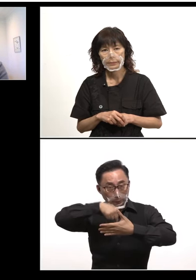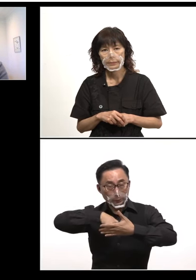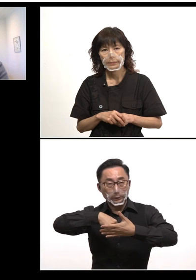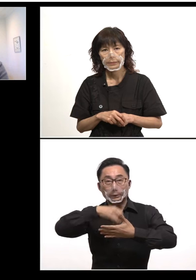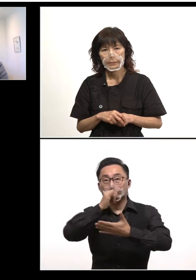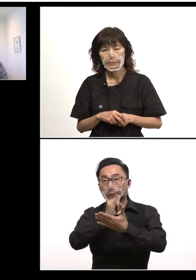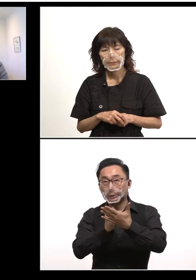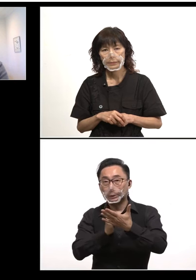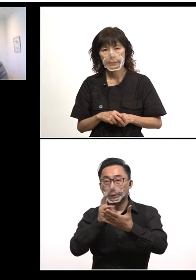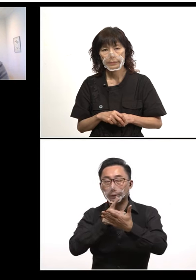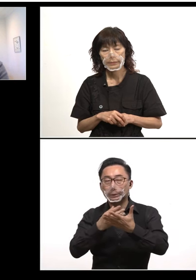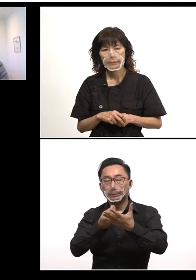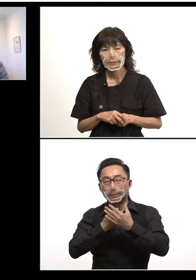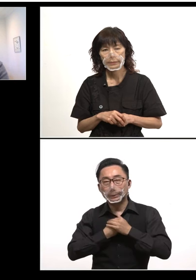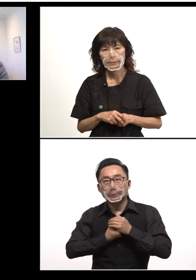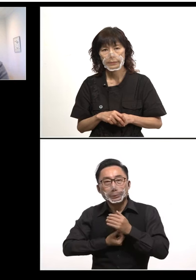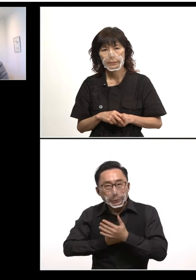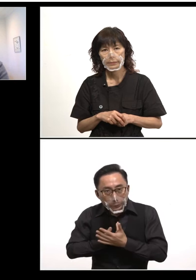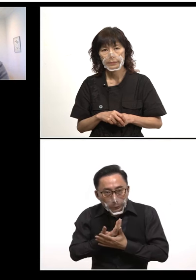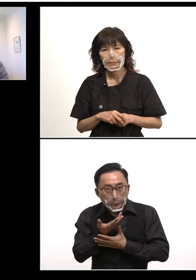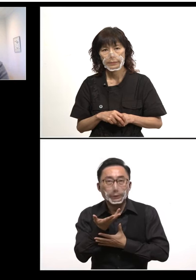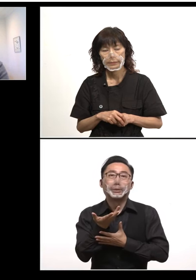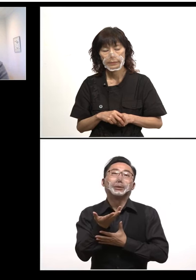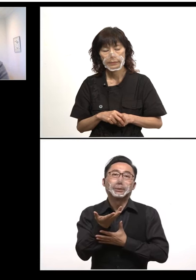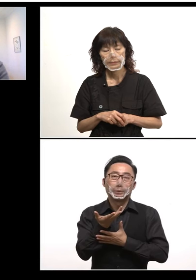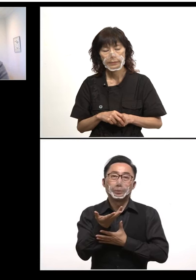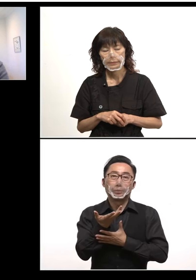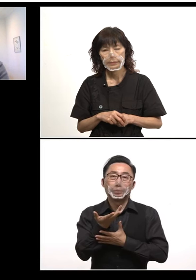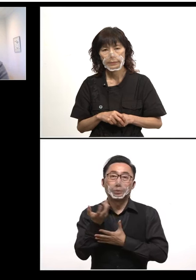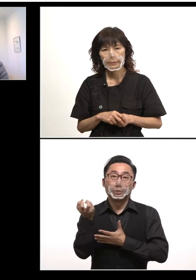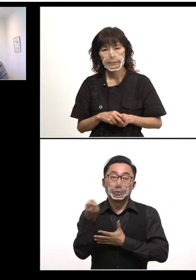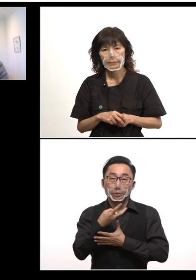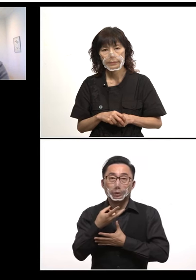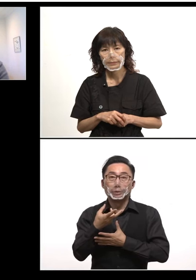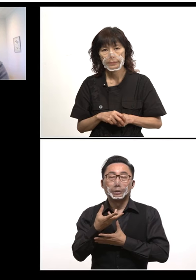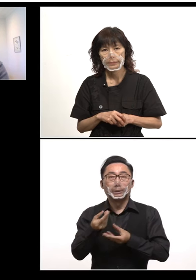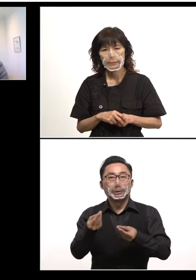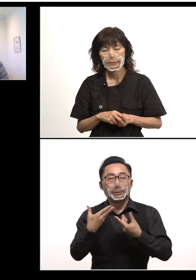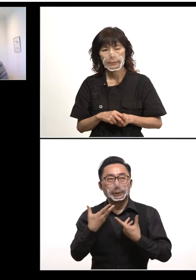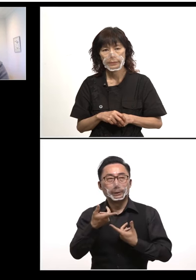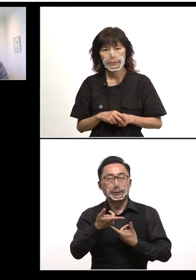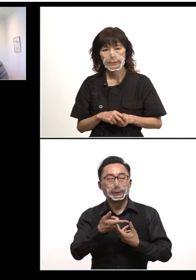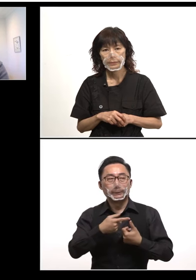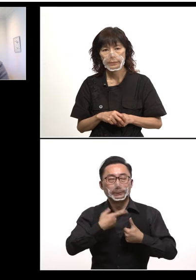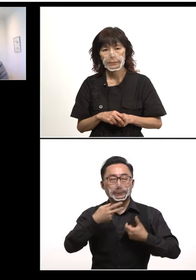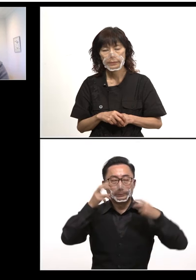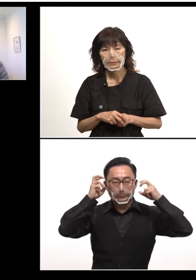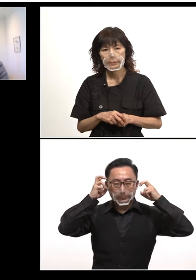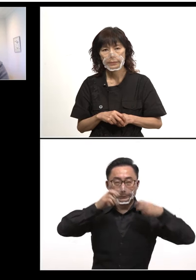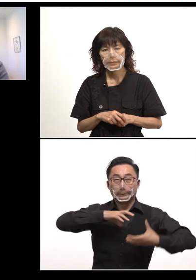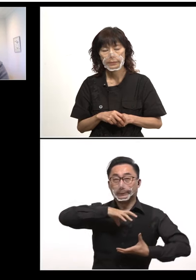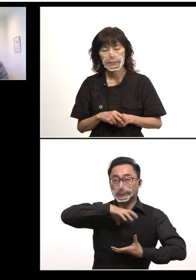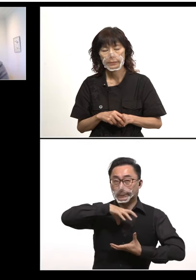Art can create stress, but I think only it's in the art of creation, and that stress is an amazing motivation,